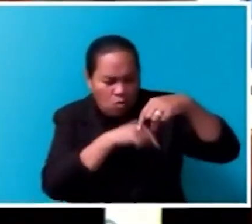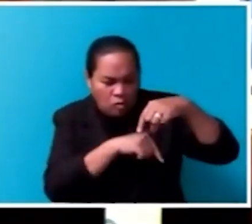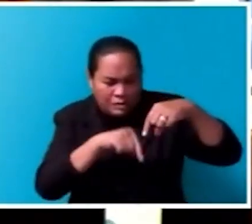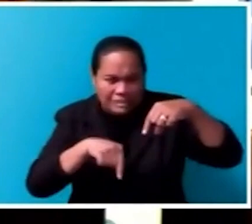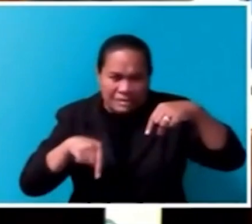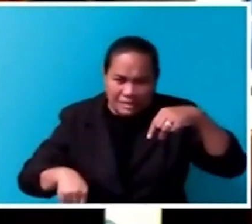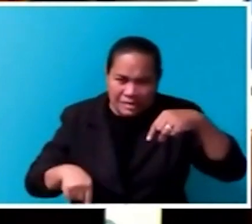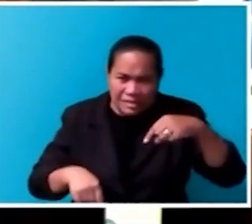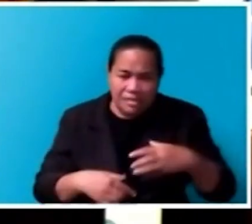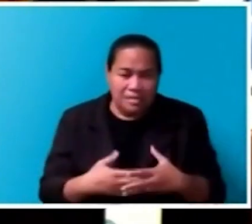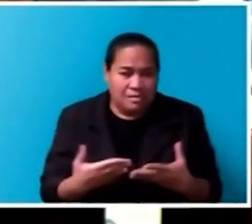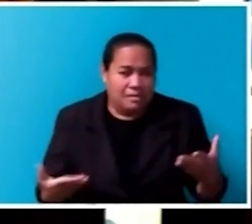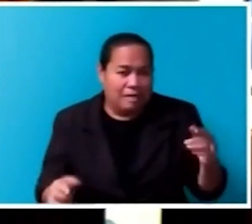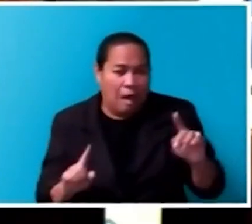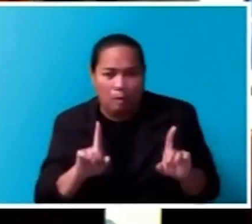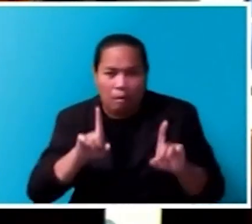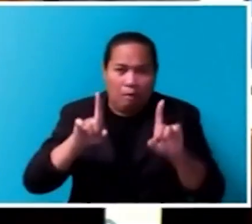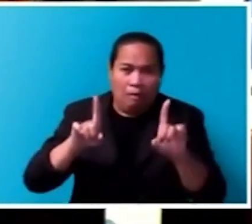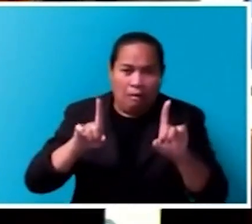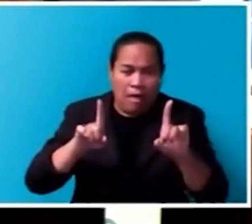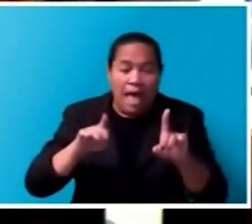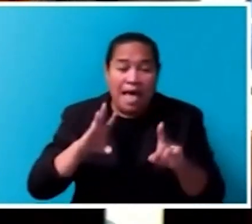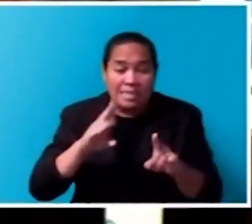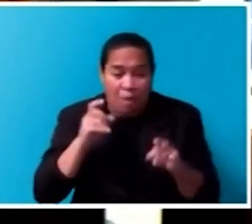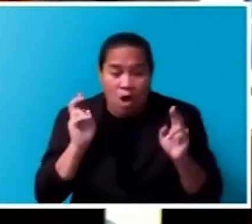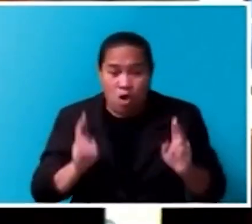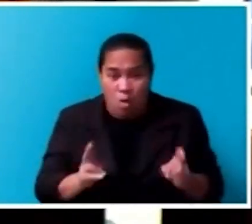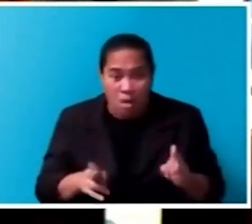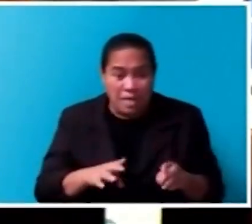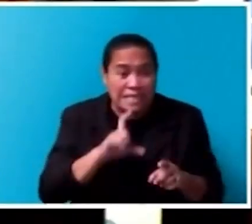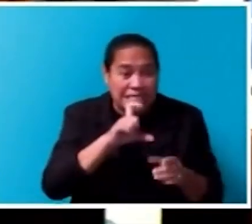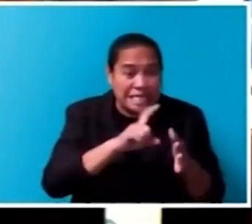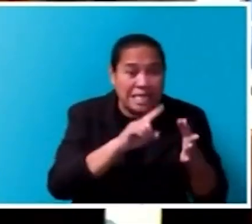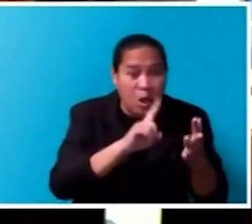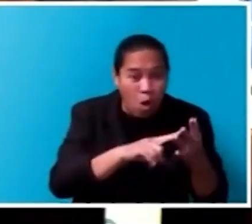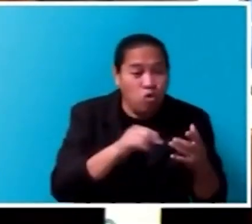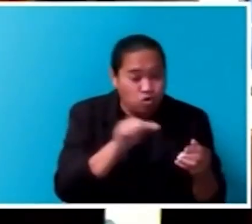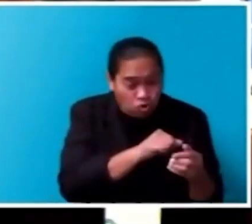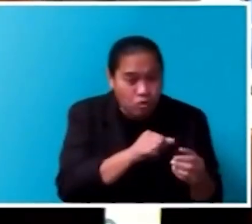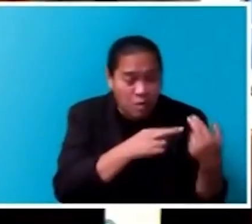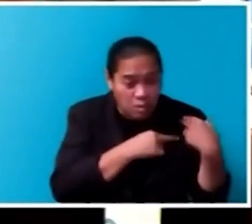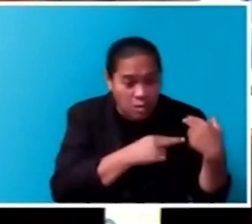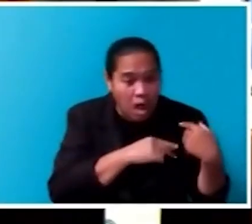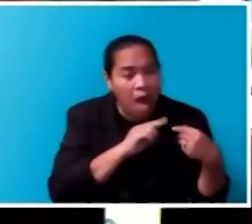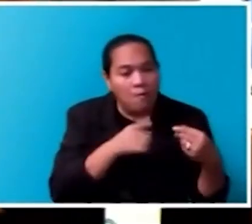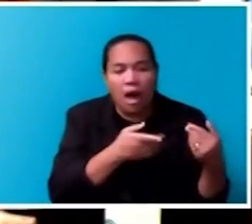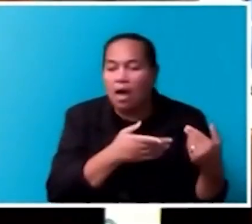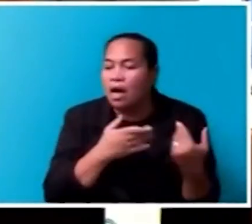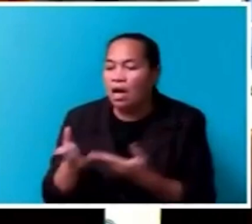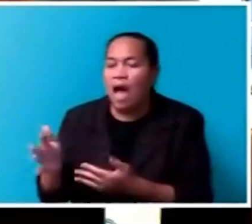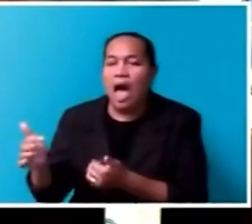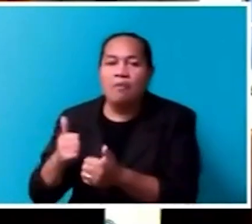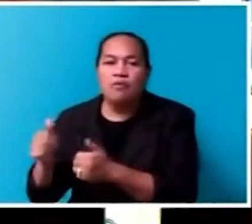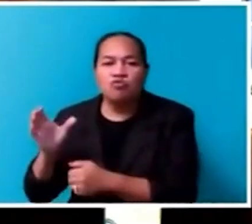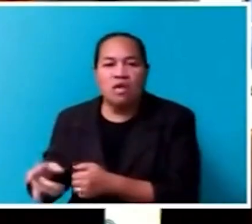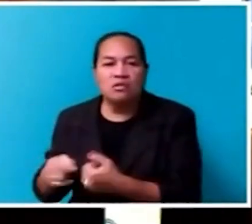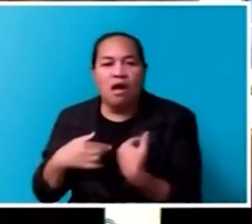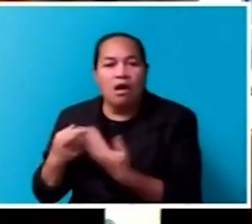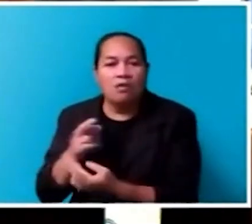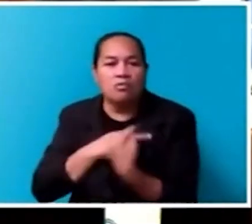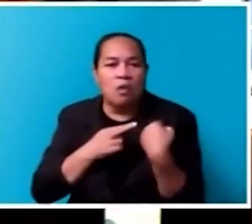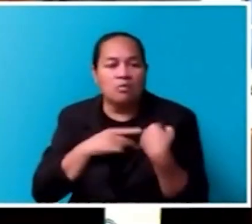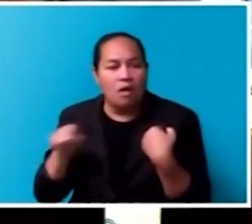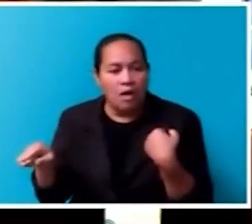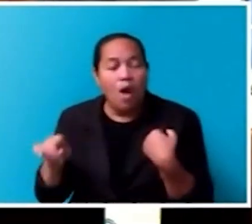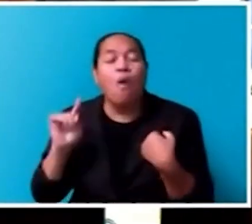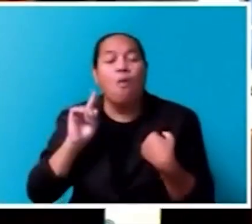normal things that are supposed to be done by CEOs are handled by special administrators. And this has been our recommendation as